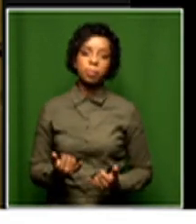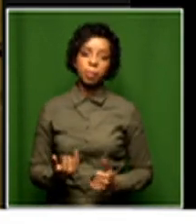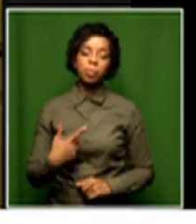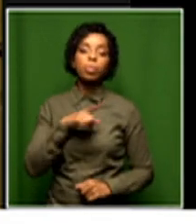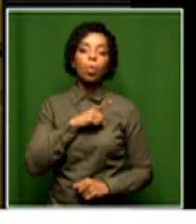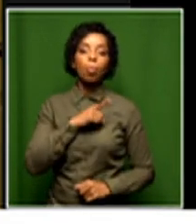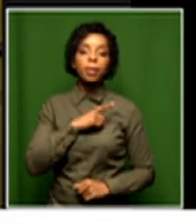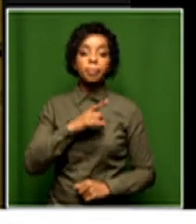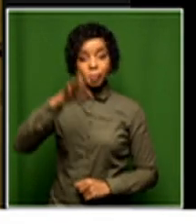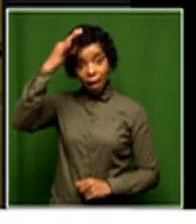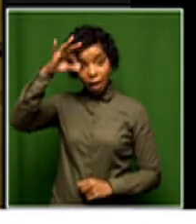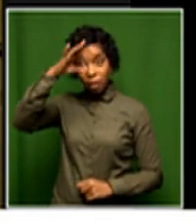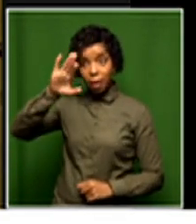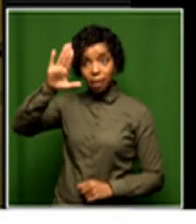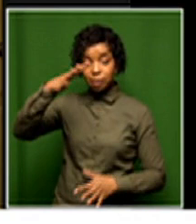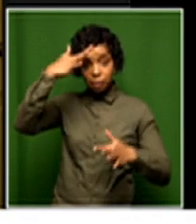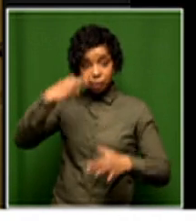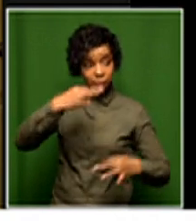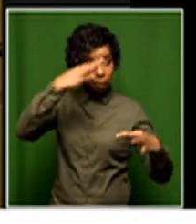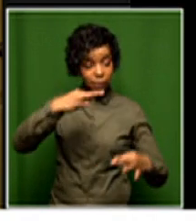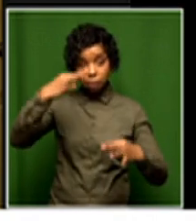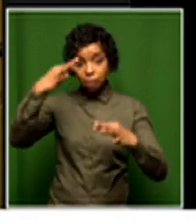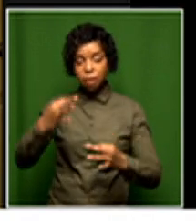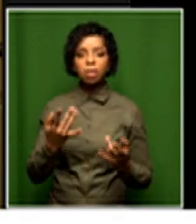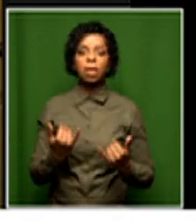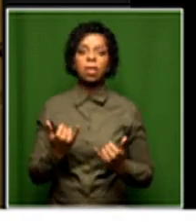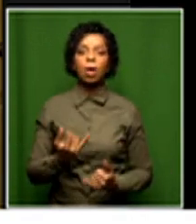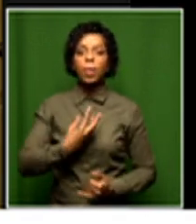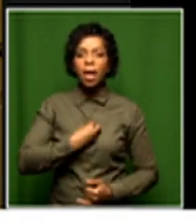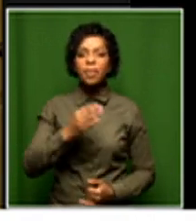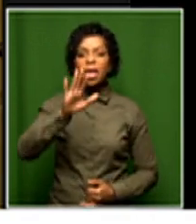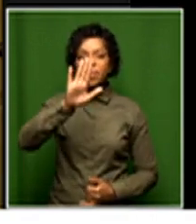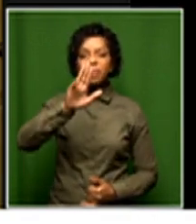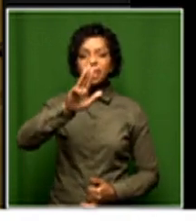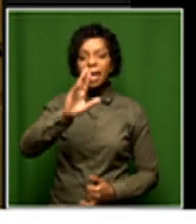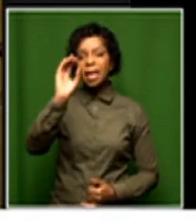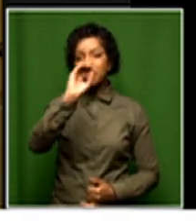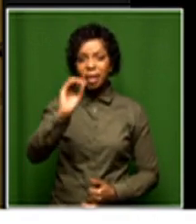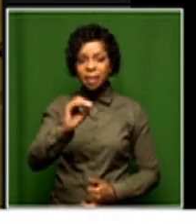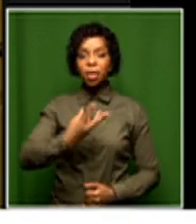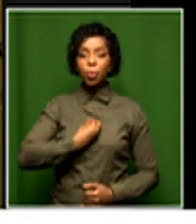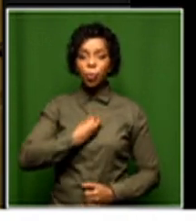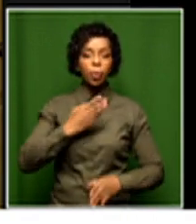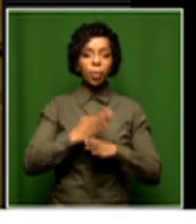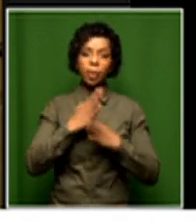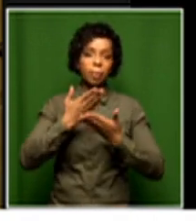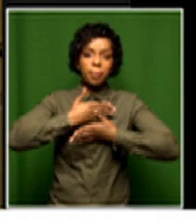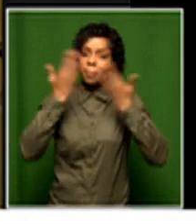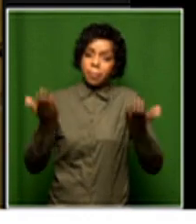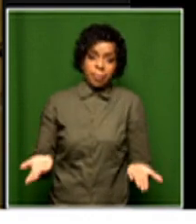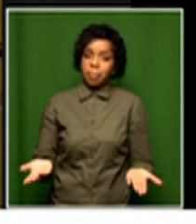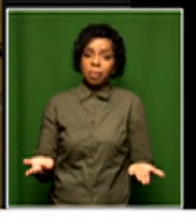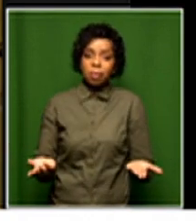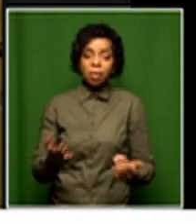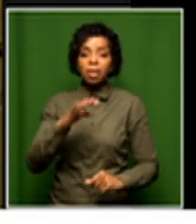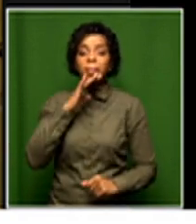of decisions being taken by government. I mean, at this point in time, we have a 59% youth unemployment rate. So the end goal essentially is to